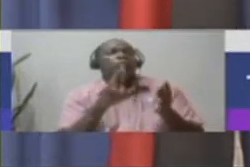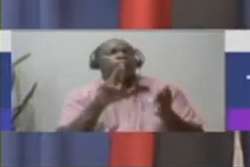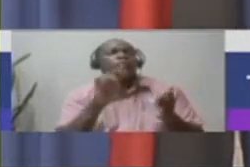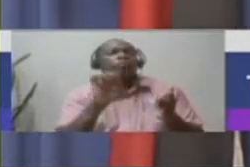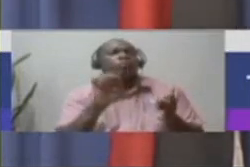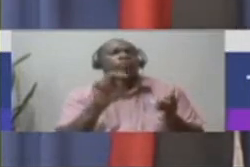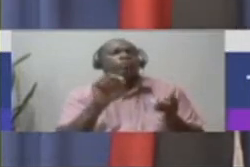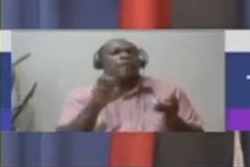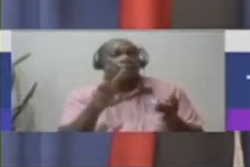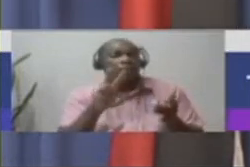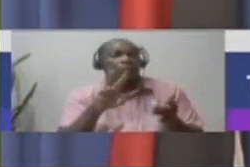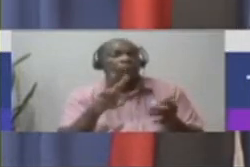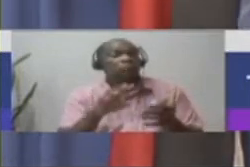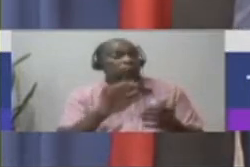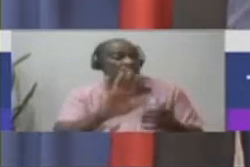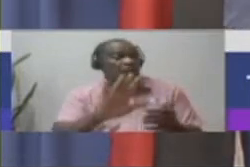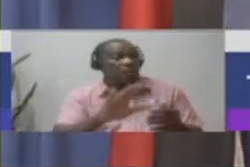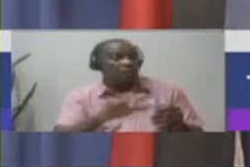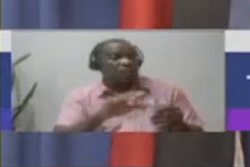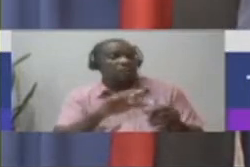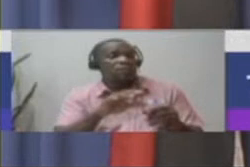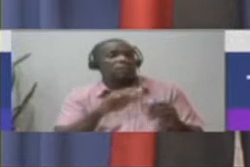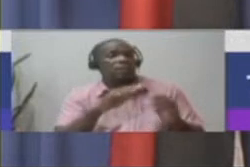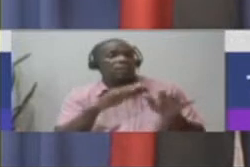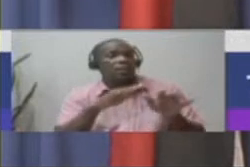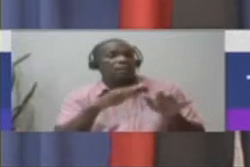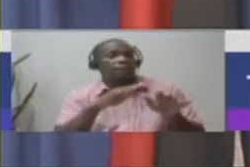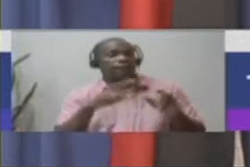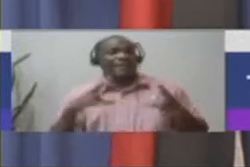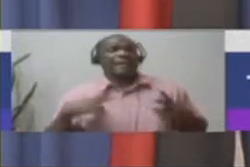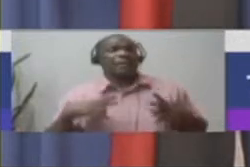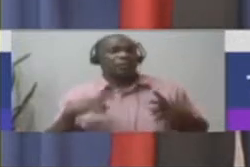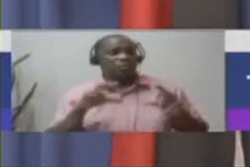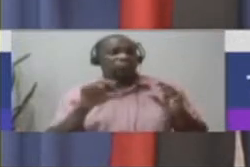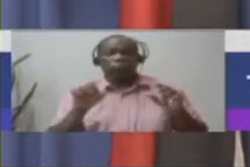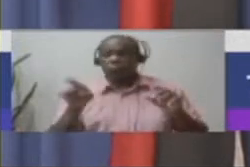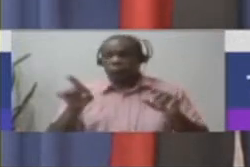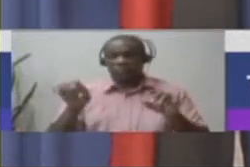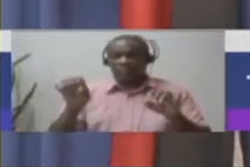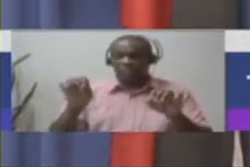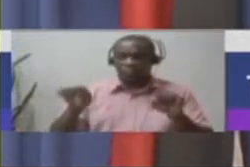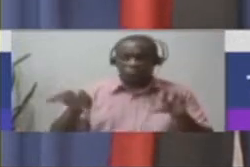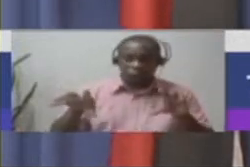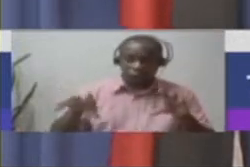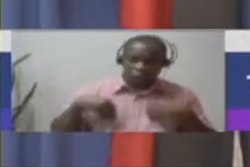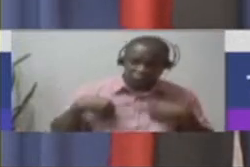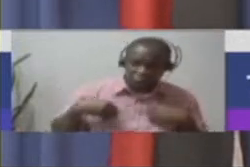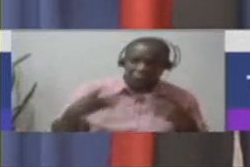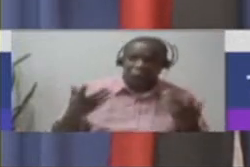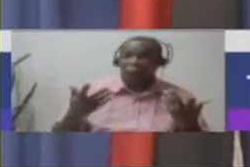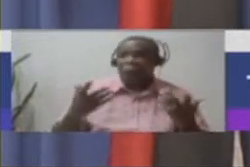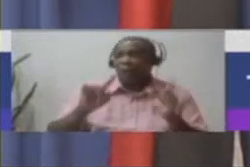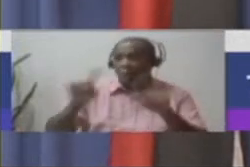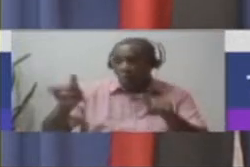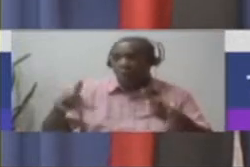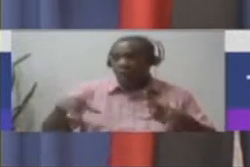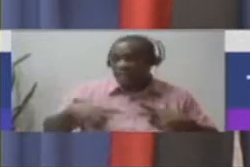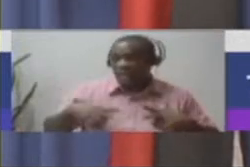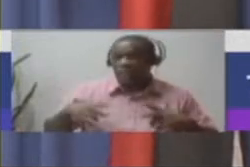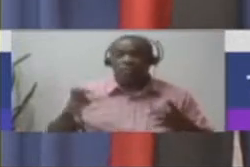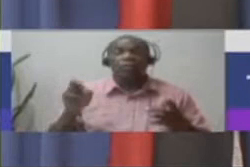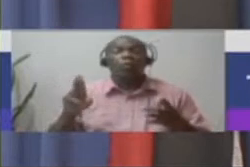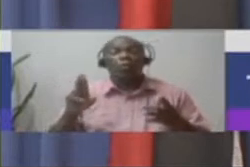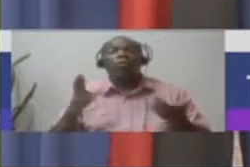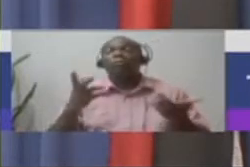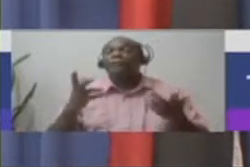is earned could be taken, or it could be carried on into the other contract period and so on. So these are all options. If he's not